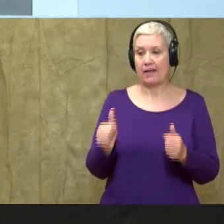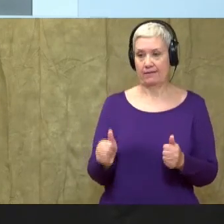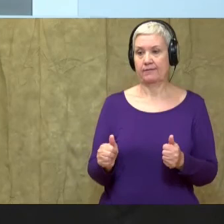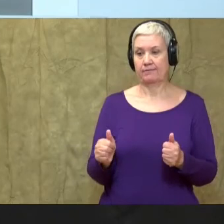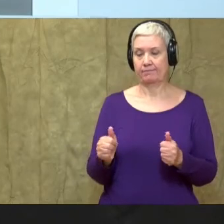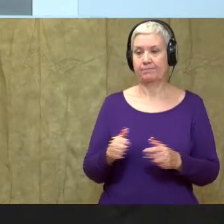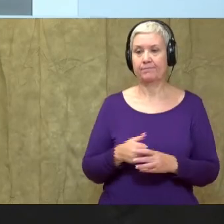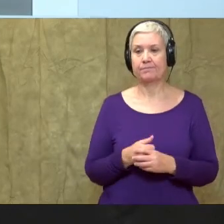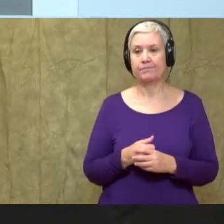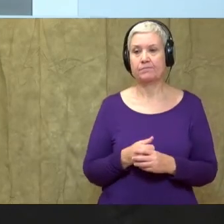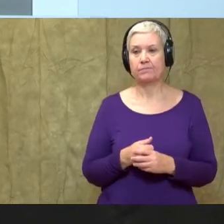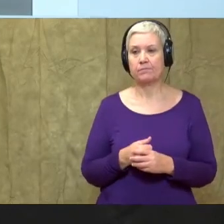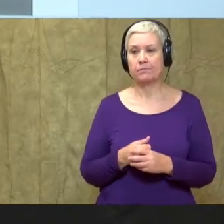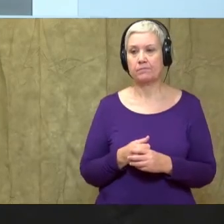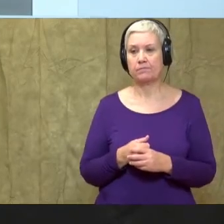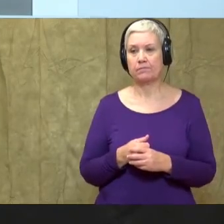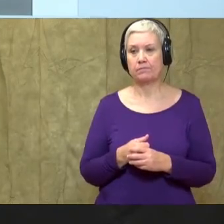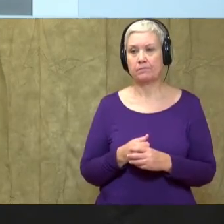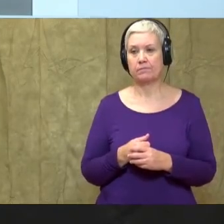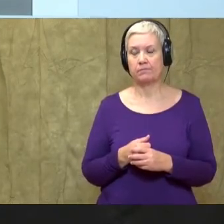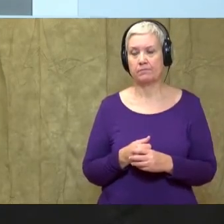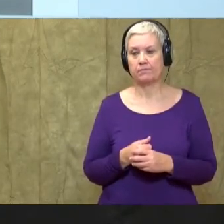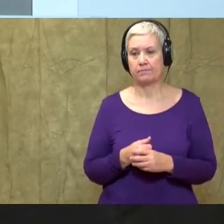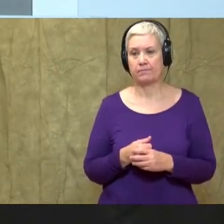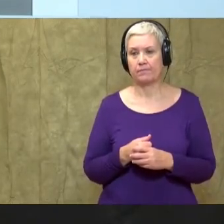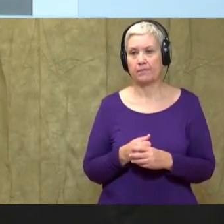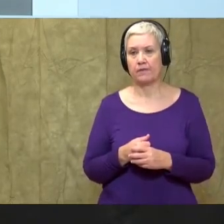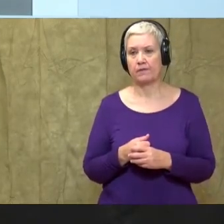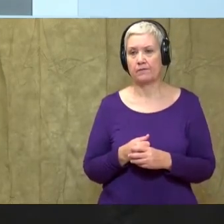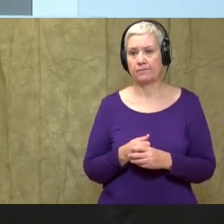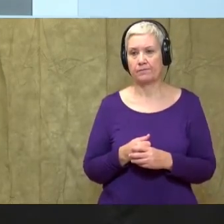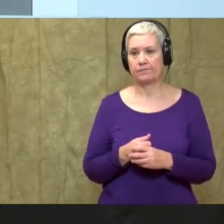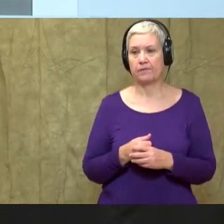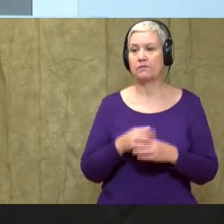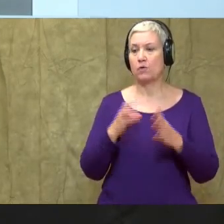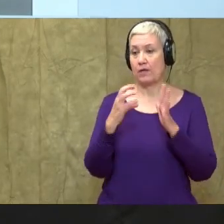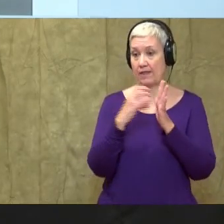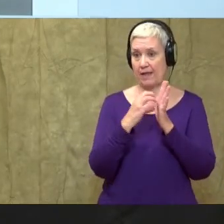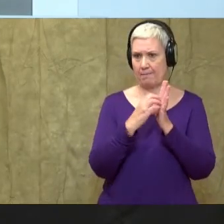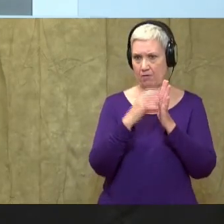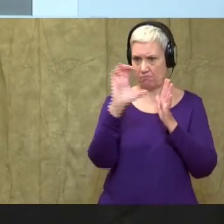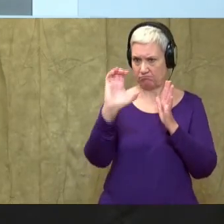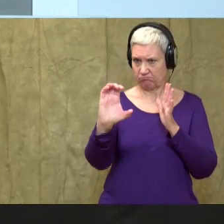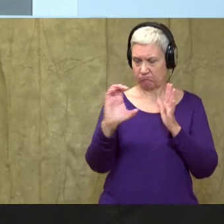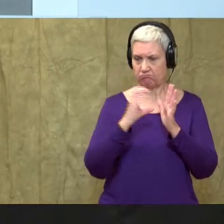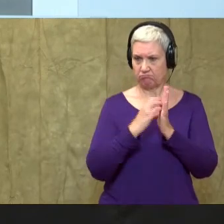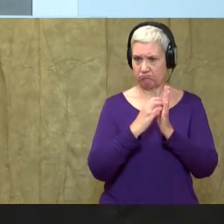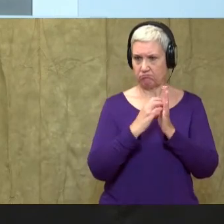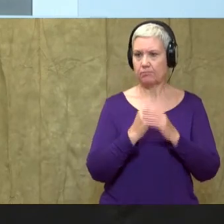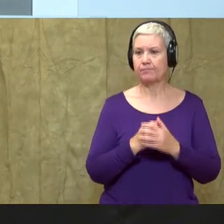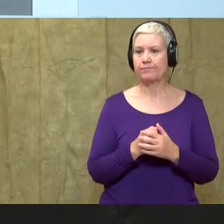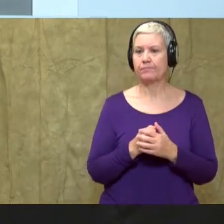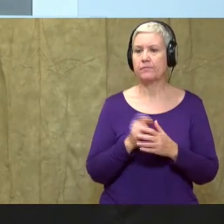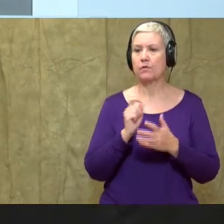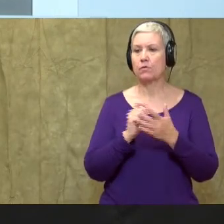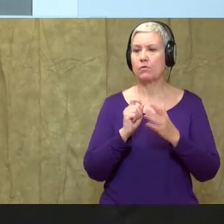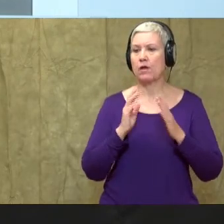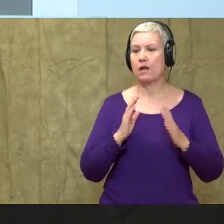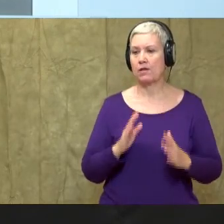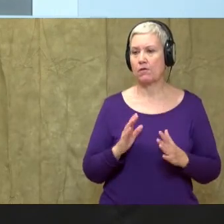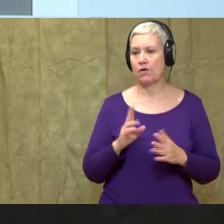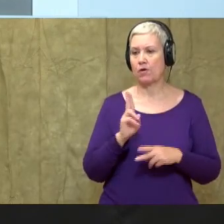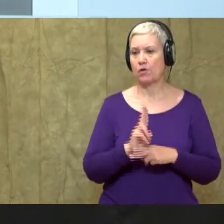right? And then notice here that in this paragraph, the author uses an